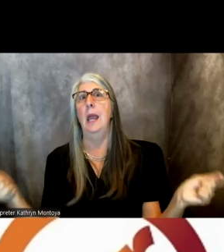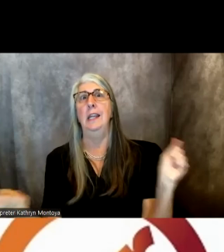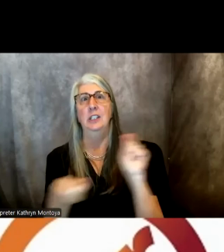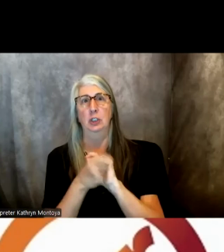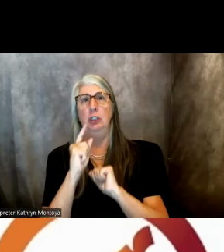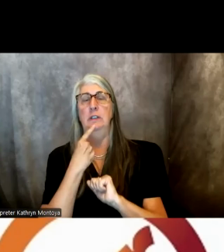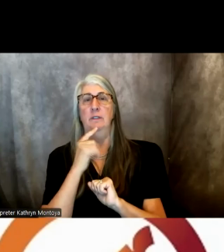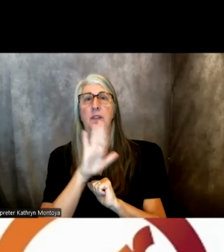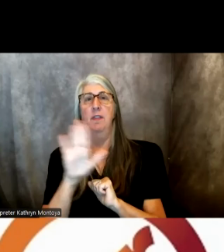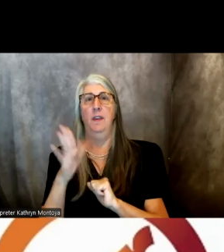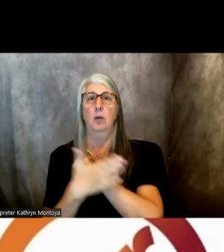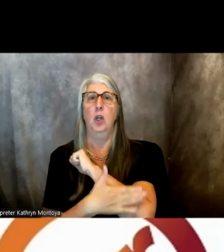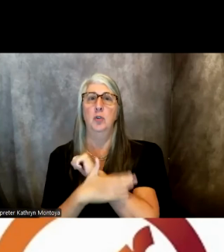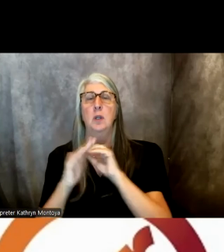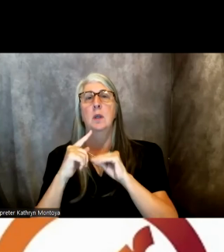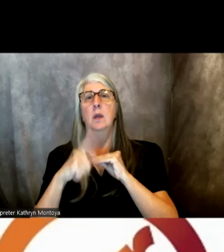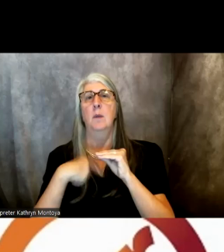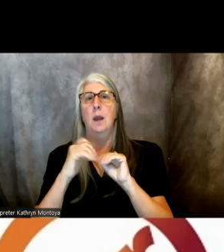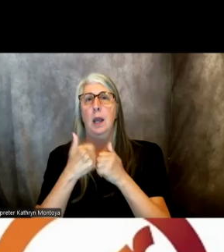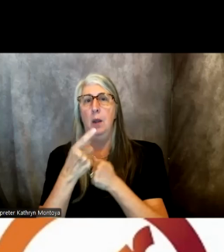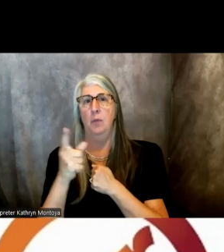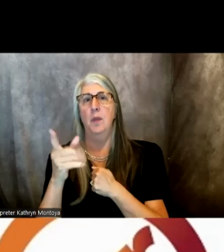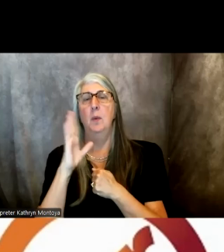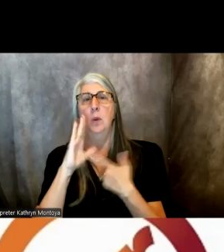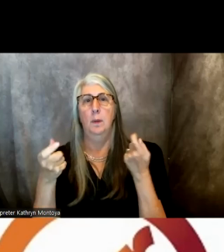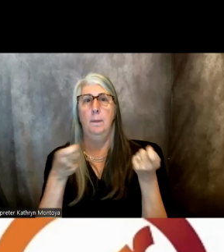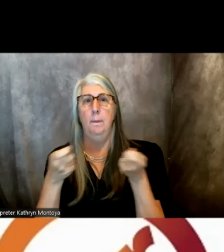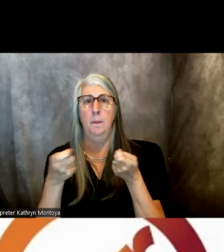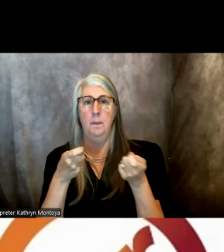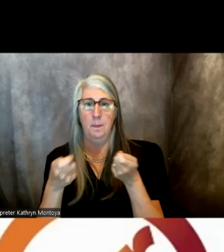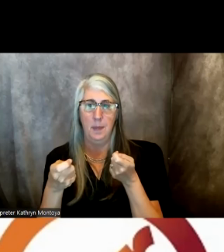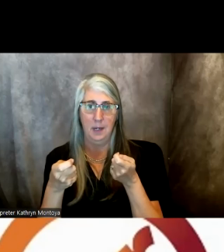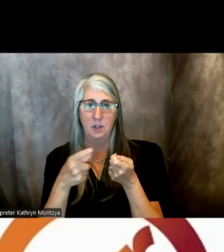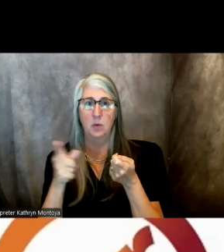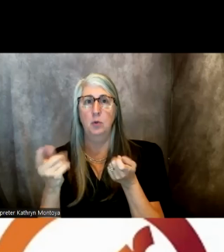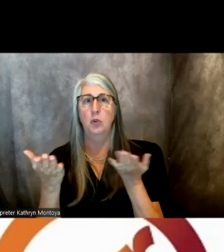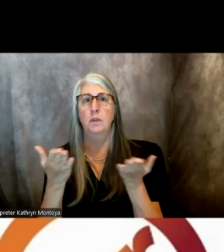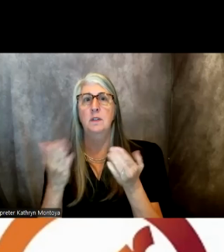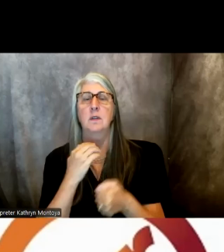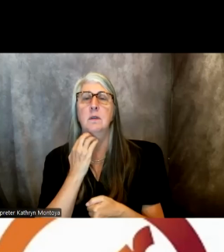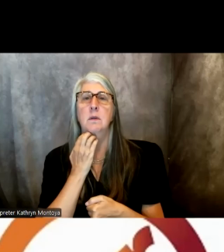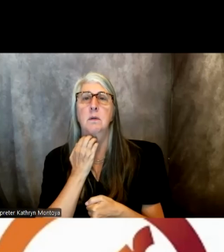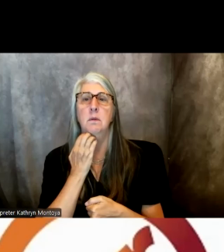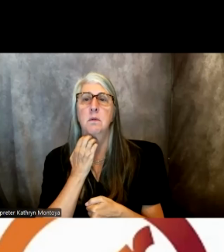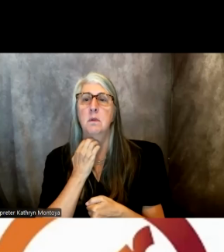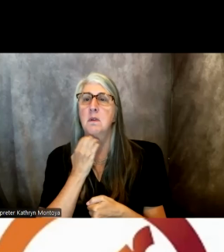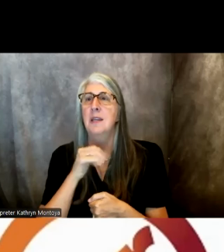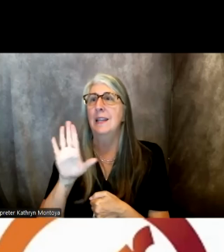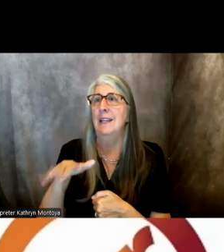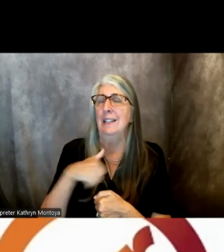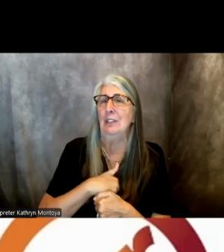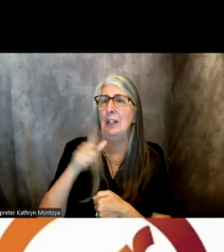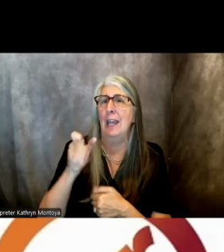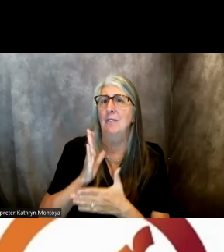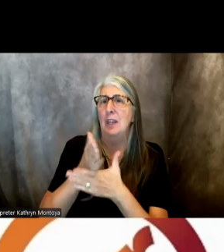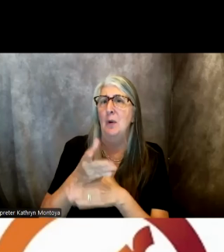country about how they will manage crisis services. They also have very I'm going to limited. have to interrupt